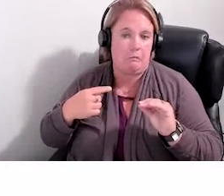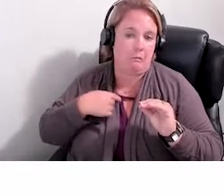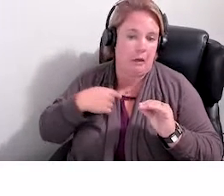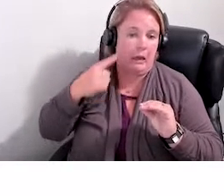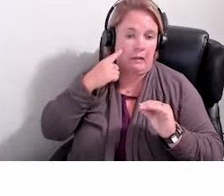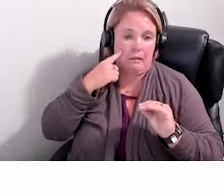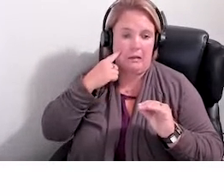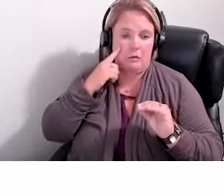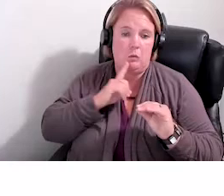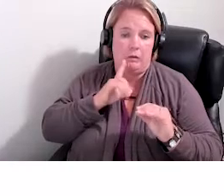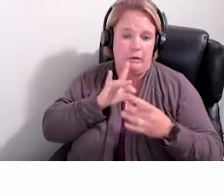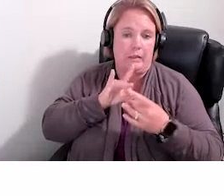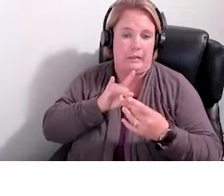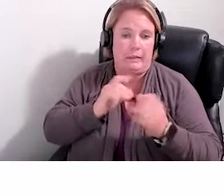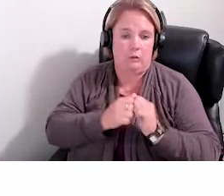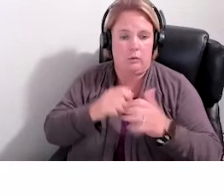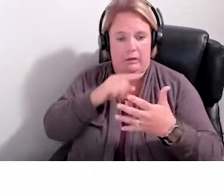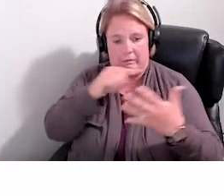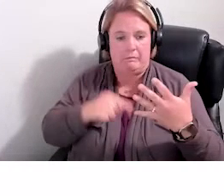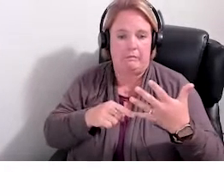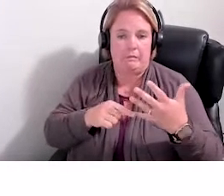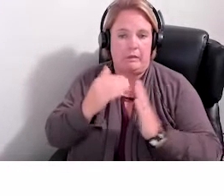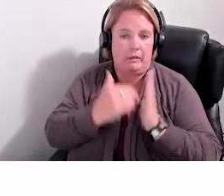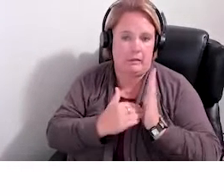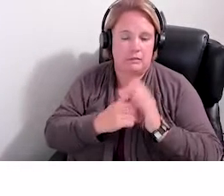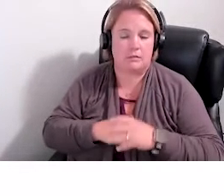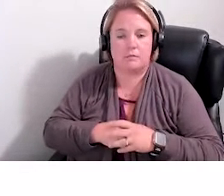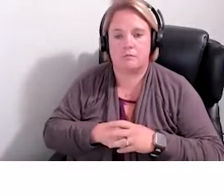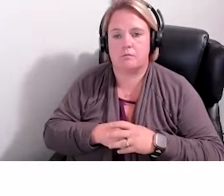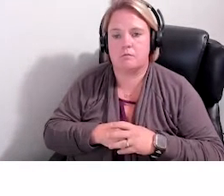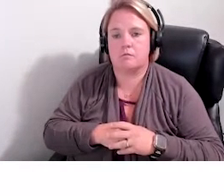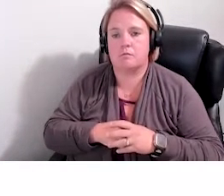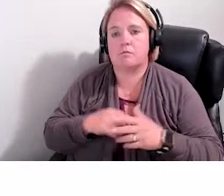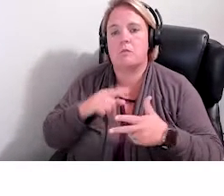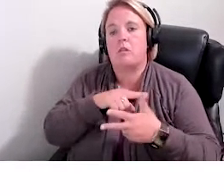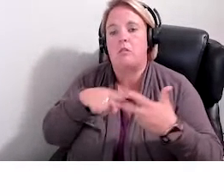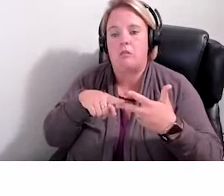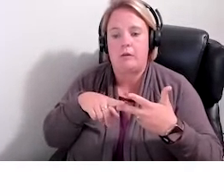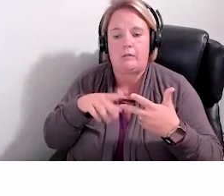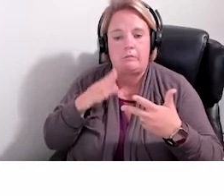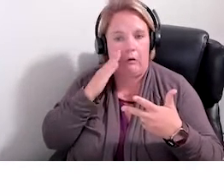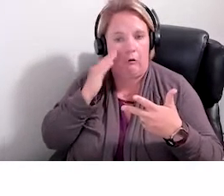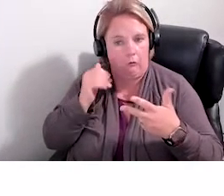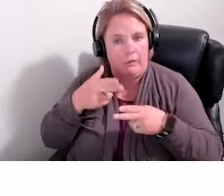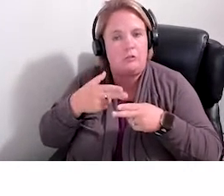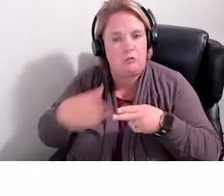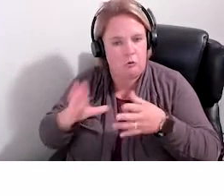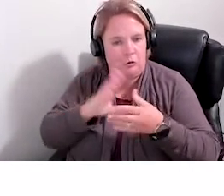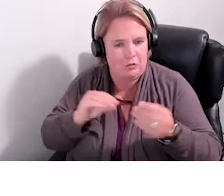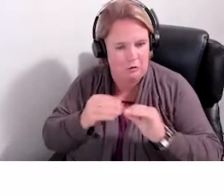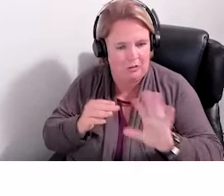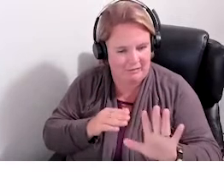on multiple topics that you see on this list. I'm going to share three, what I hope are short stories from